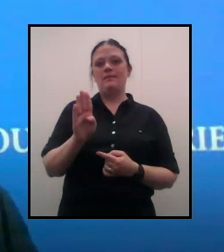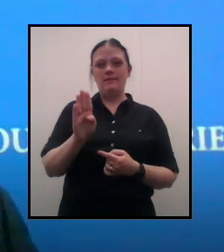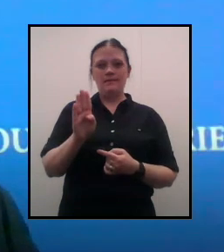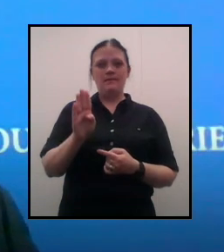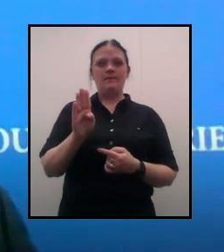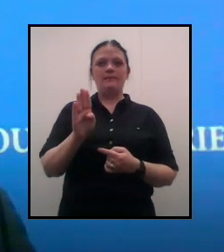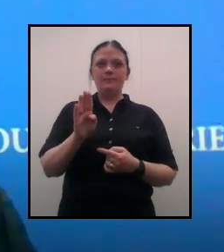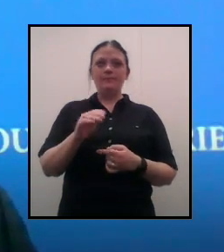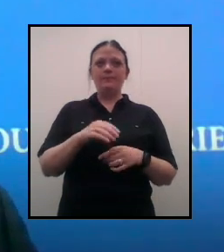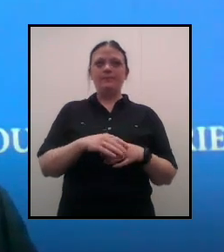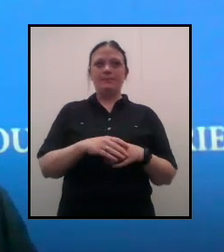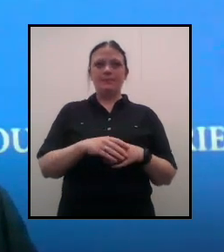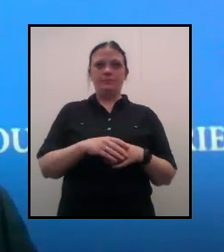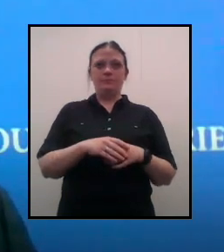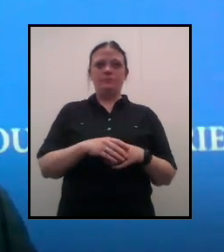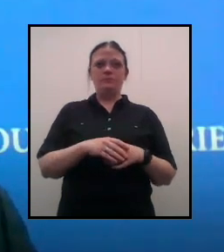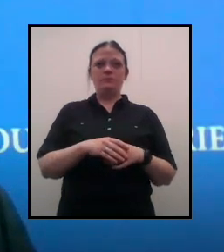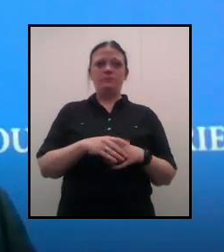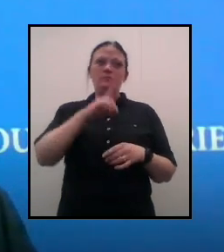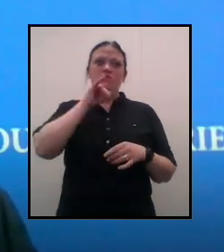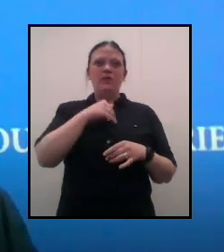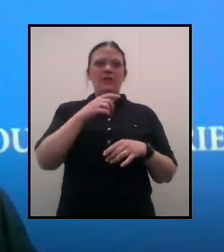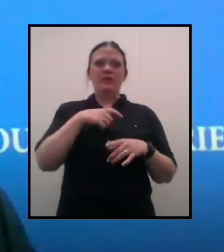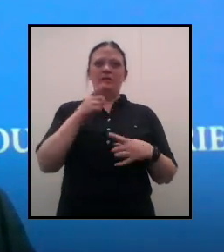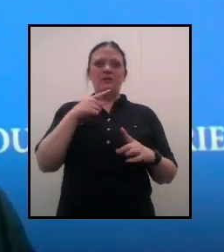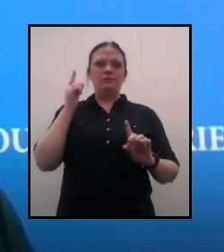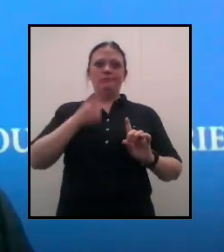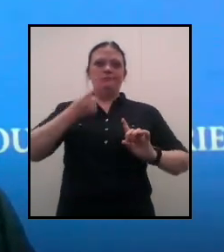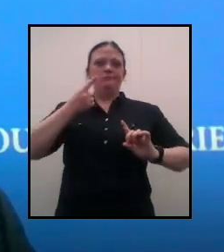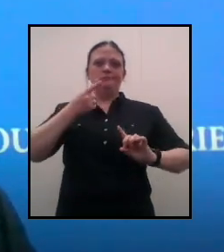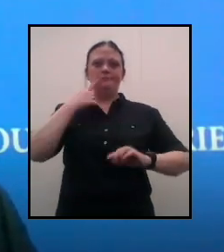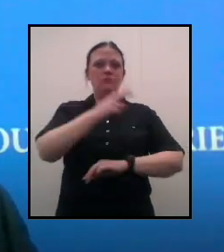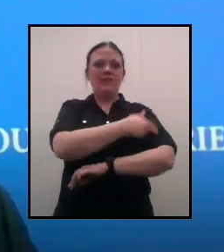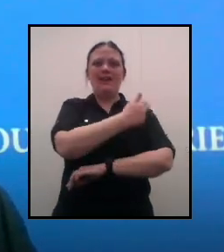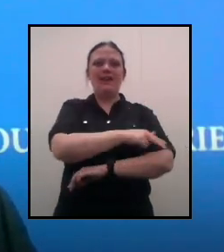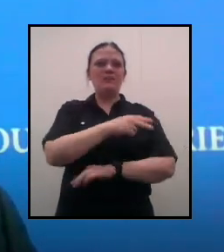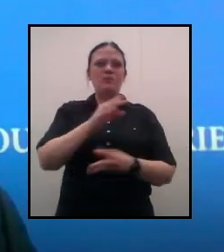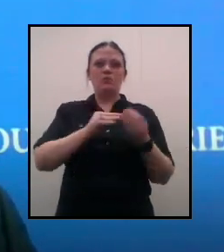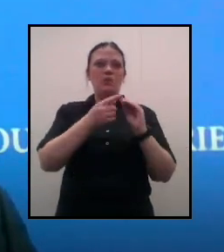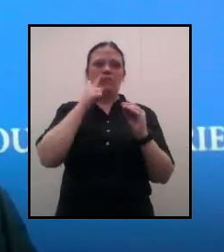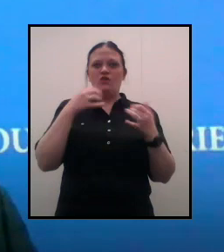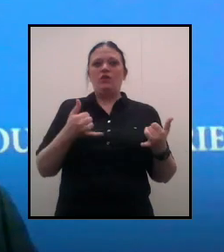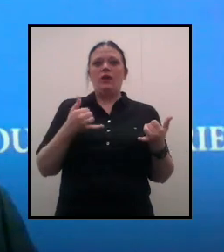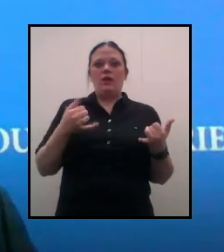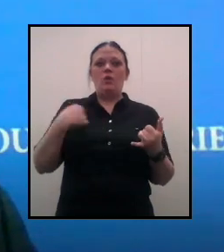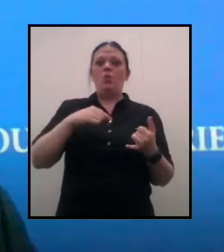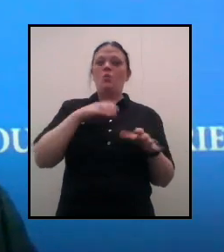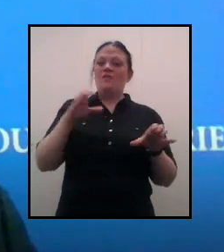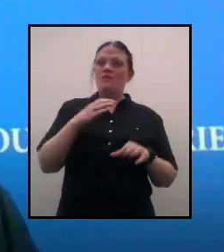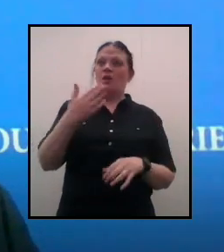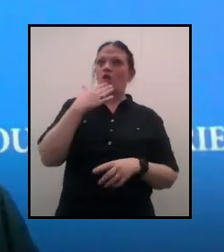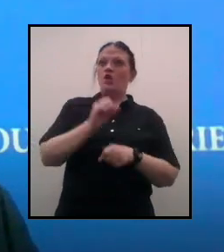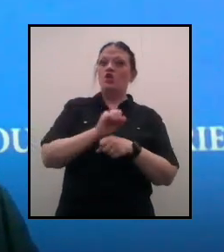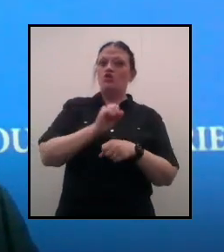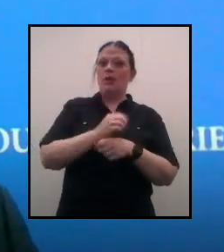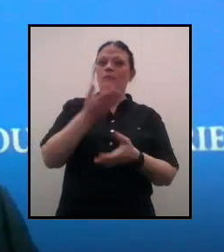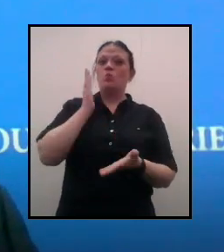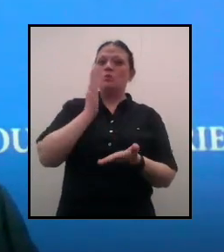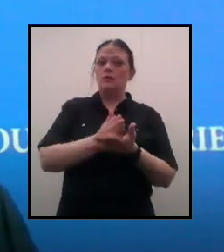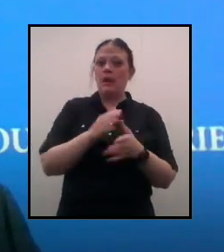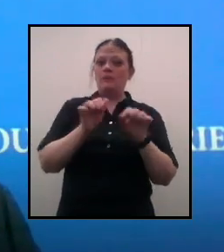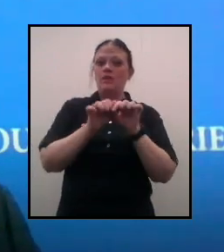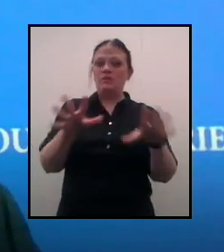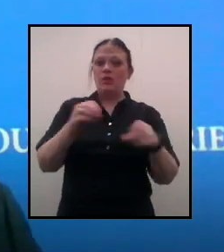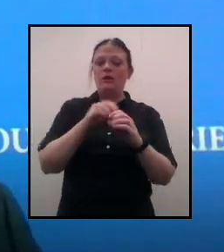a hospitalization rate of where we are for the foreseeable future. Because we've done a good job of stopping the spread